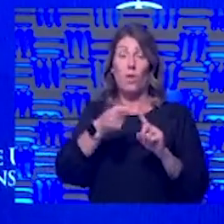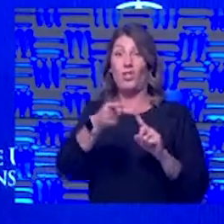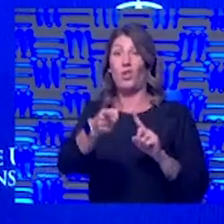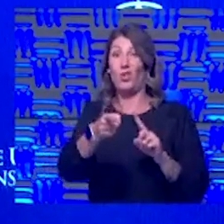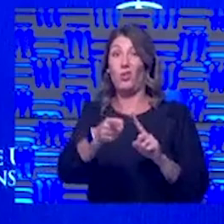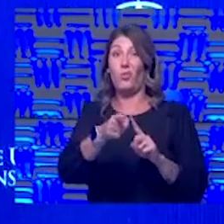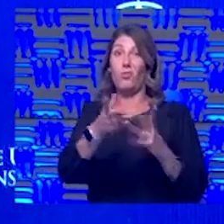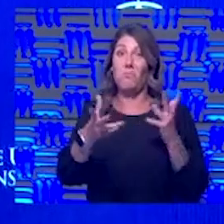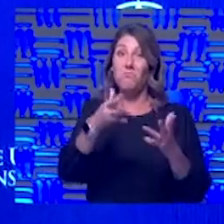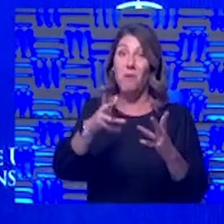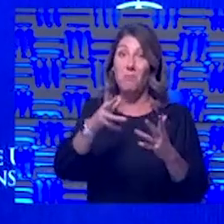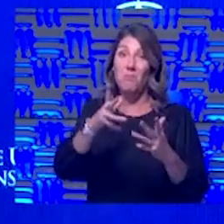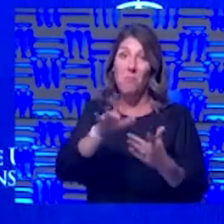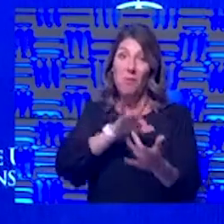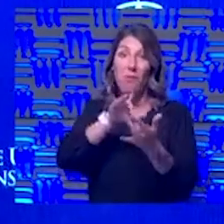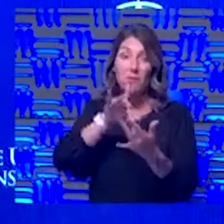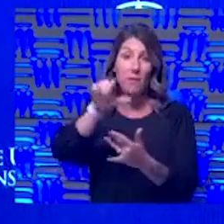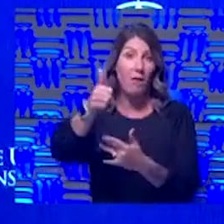get in